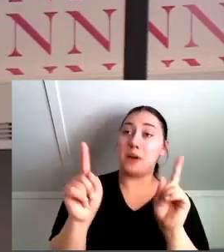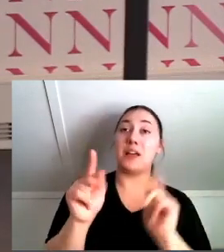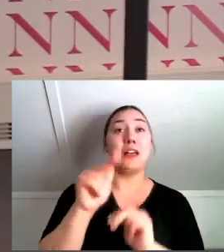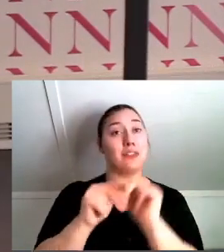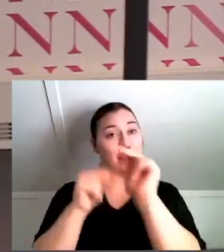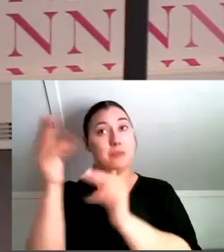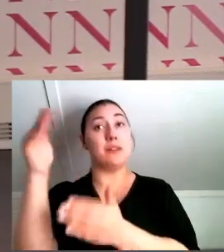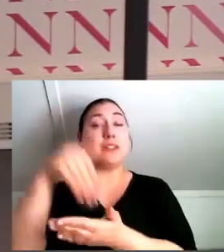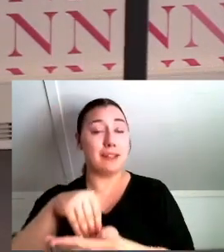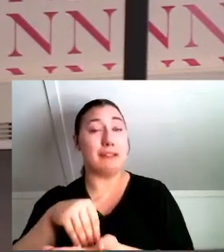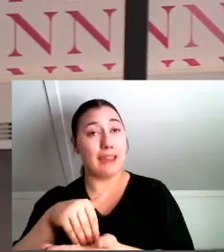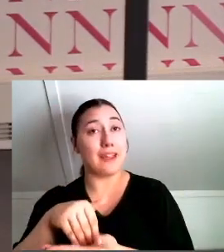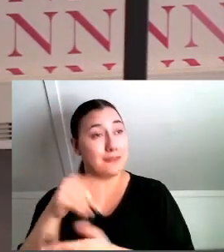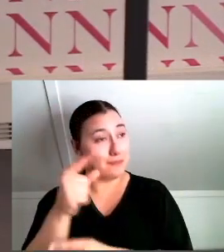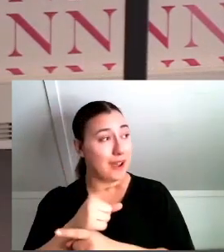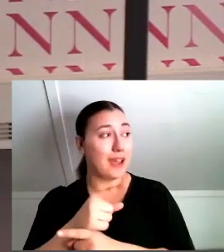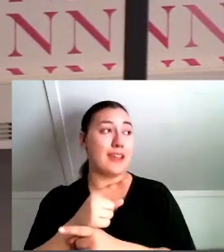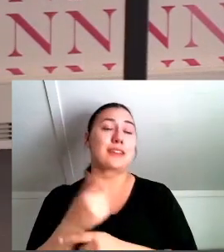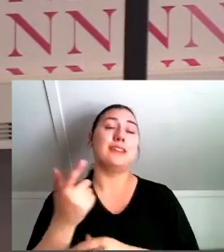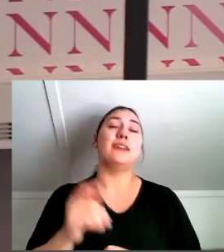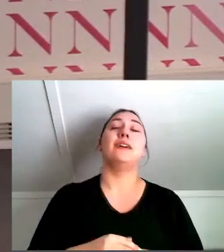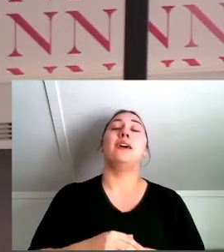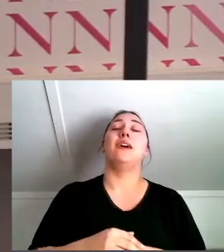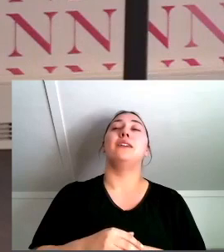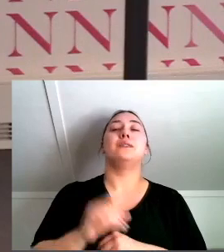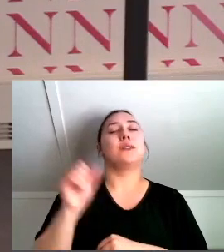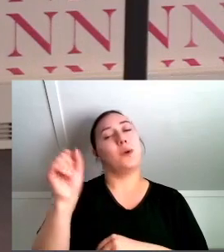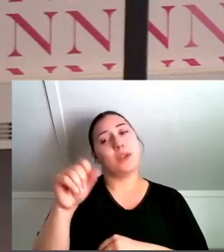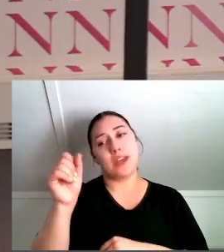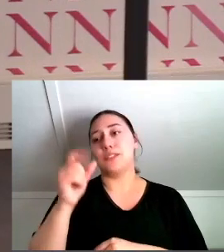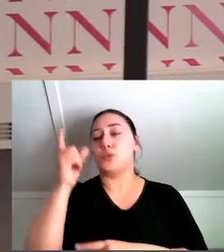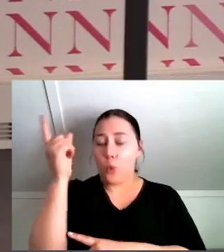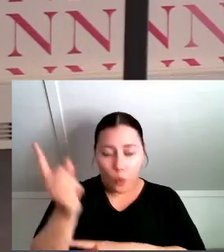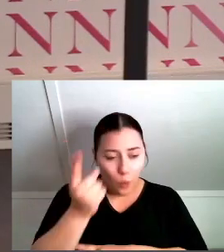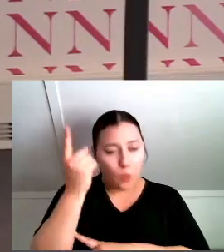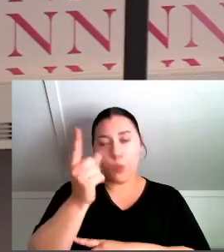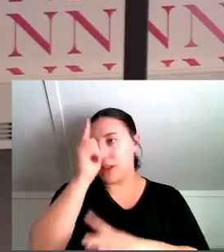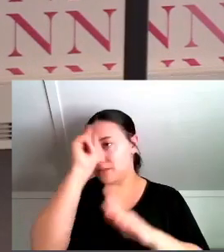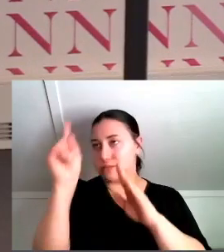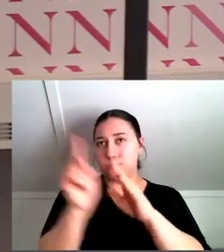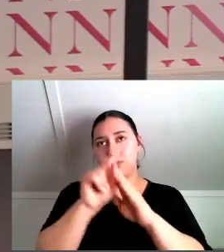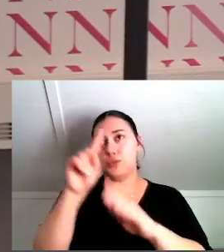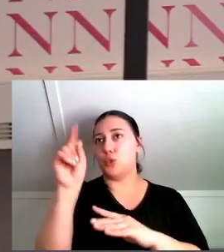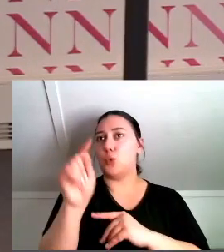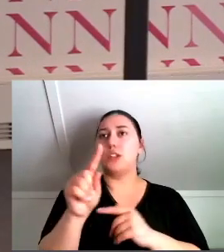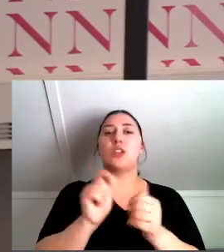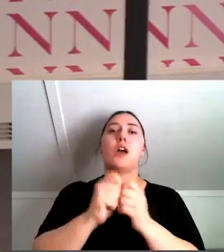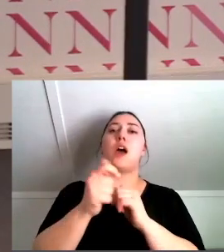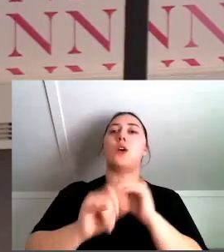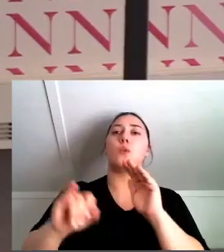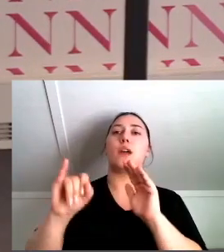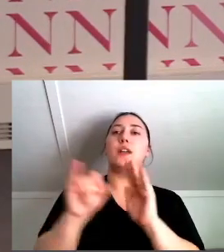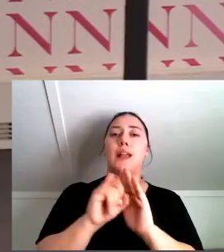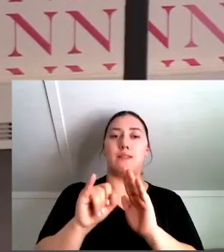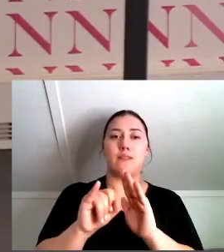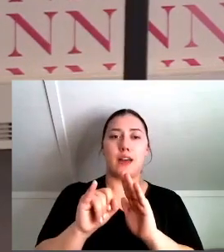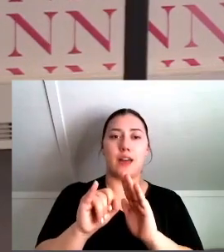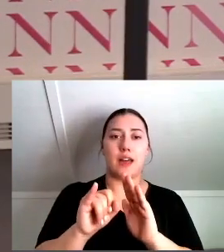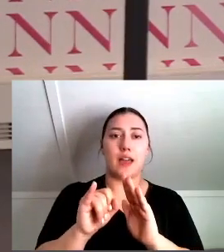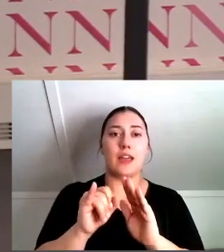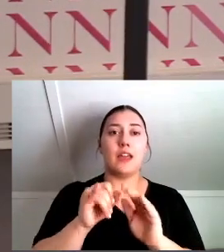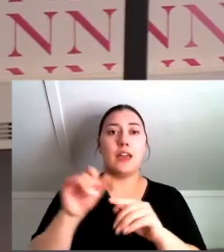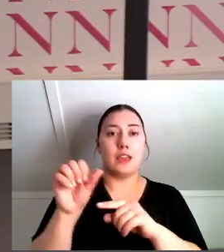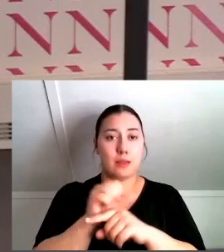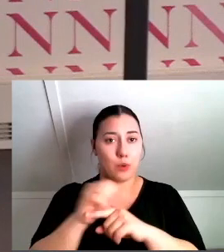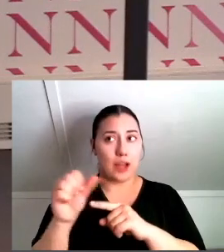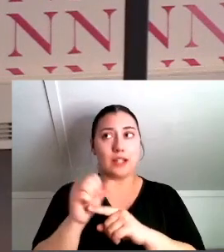out. So yeah, it's always a question of kind of identifying the practices on both